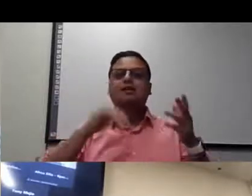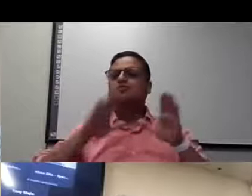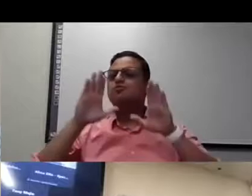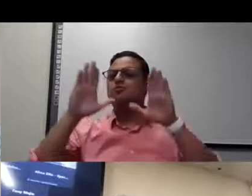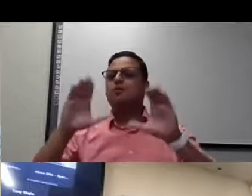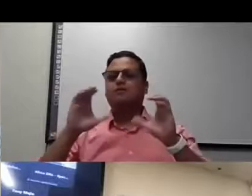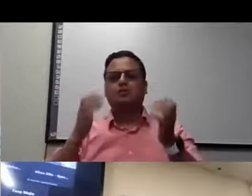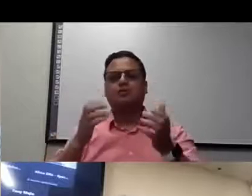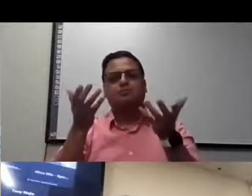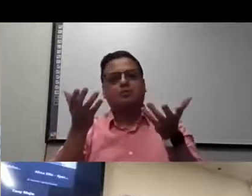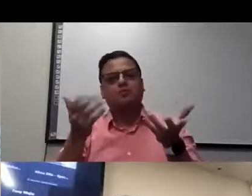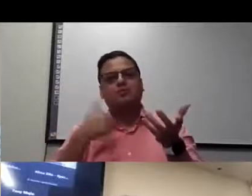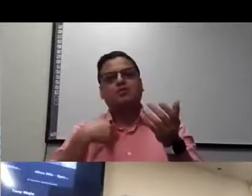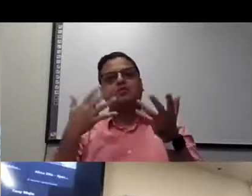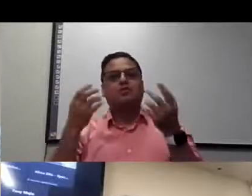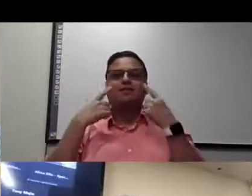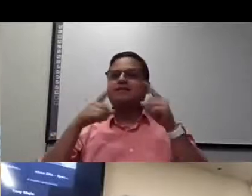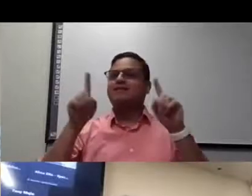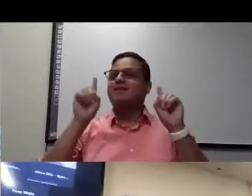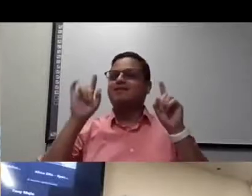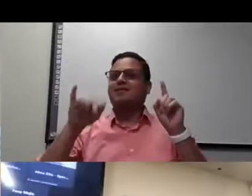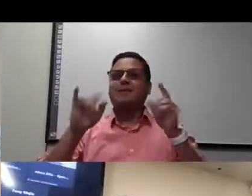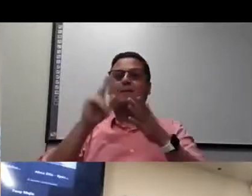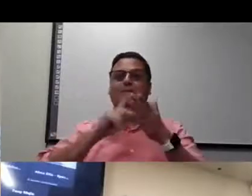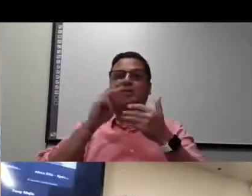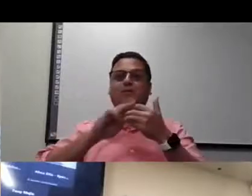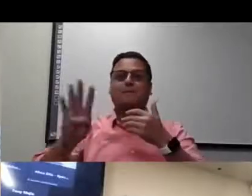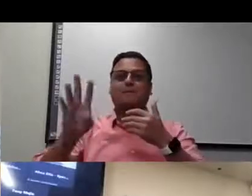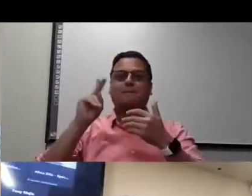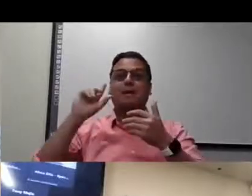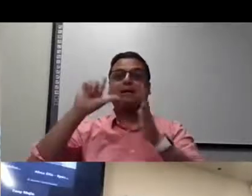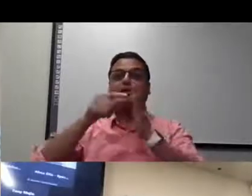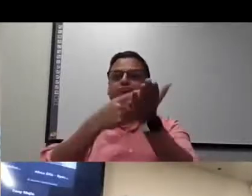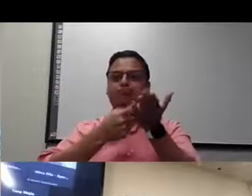So I just want to announce that that is back as well, and we can talk about that later.